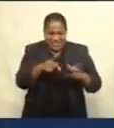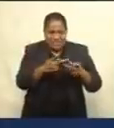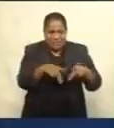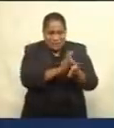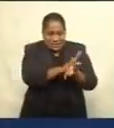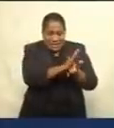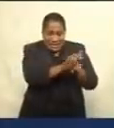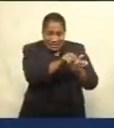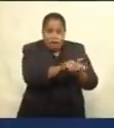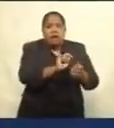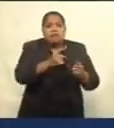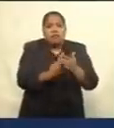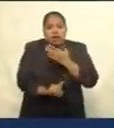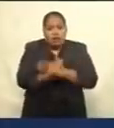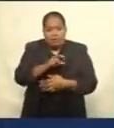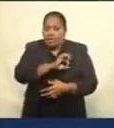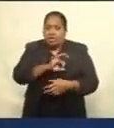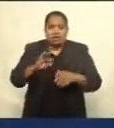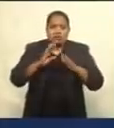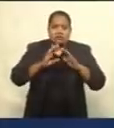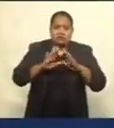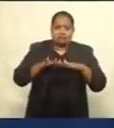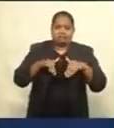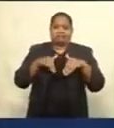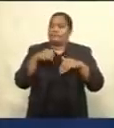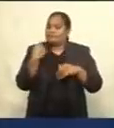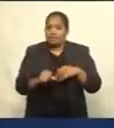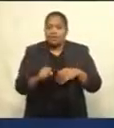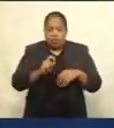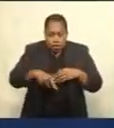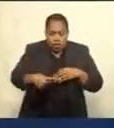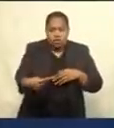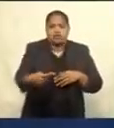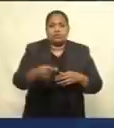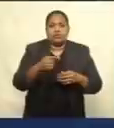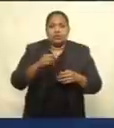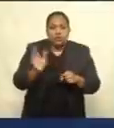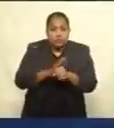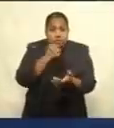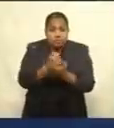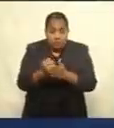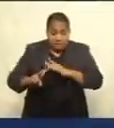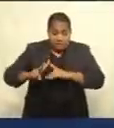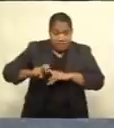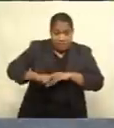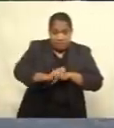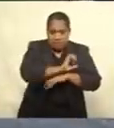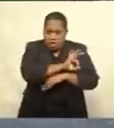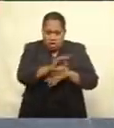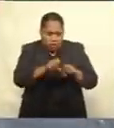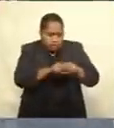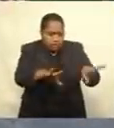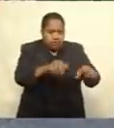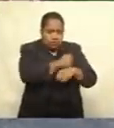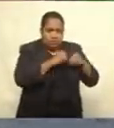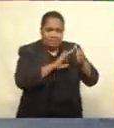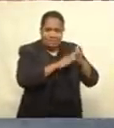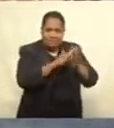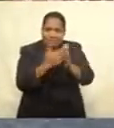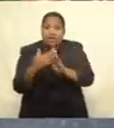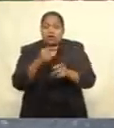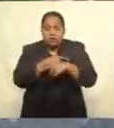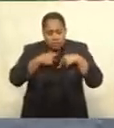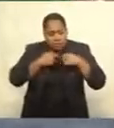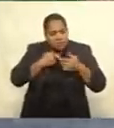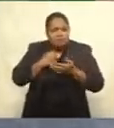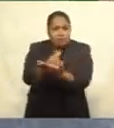our guard down. We will continue with our fight and ensure the virus does not spread to our community. We will always support whatever decision the